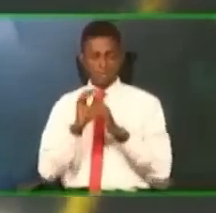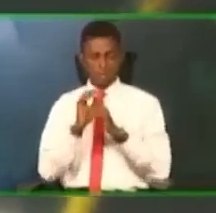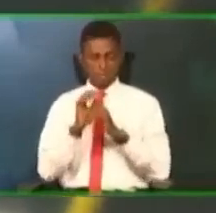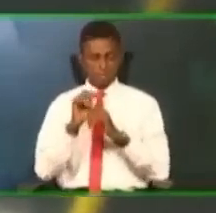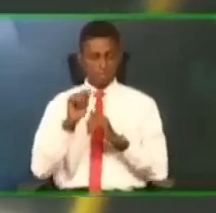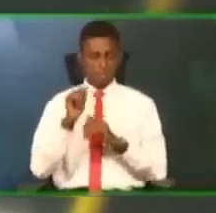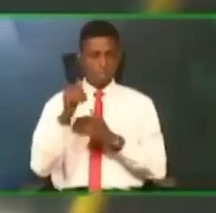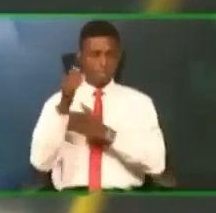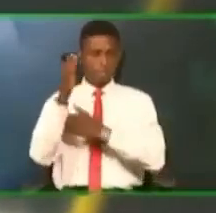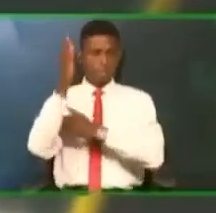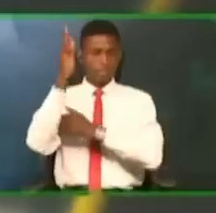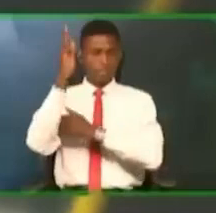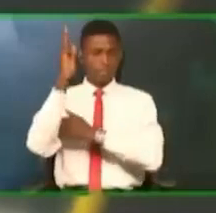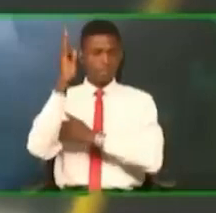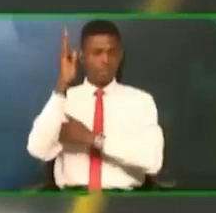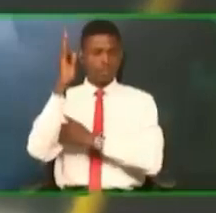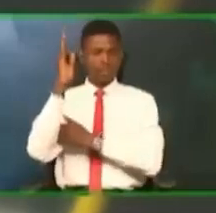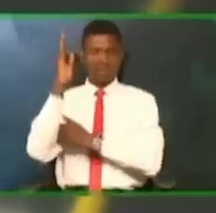Adonai